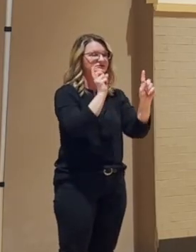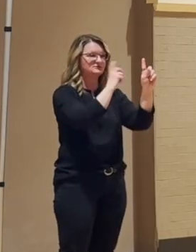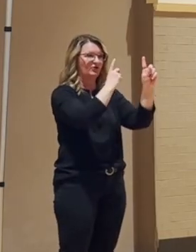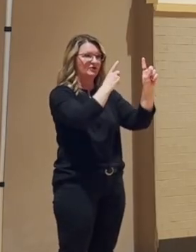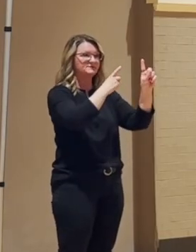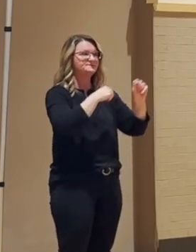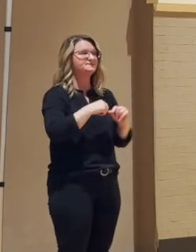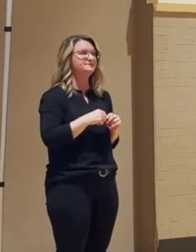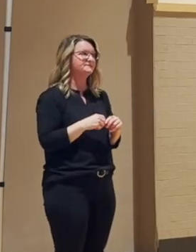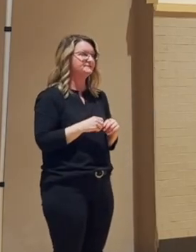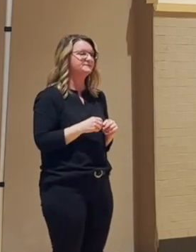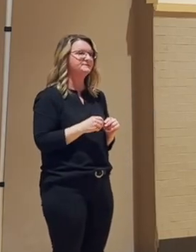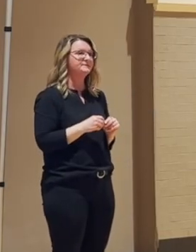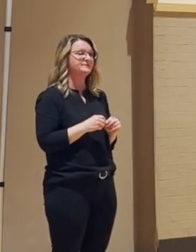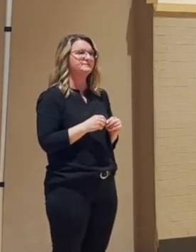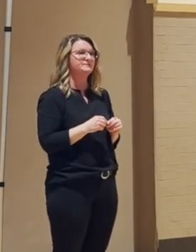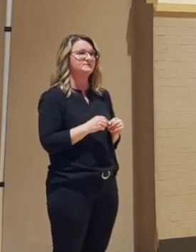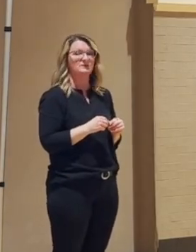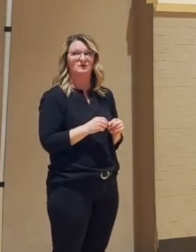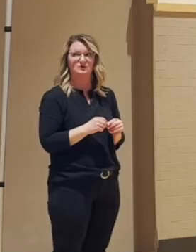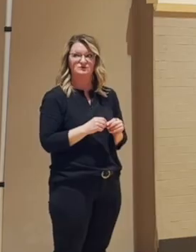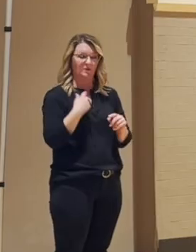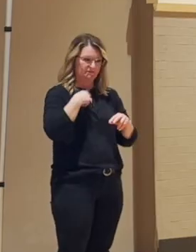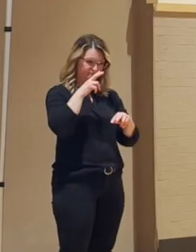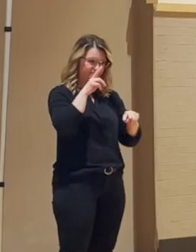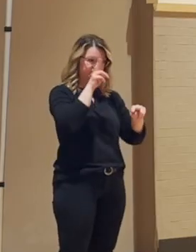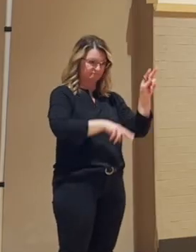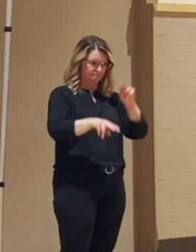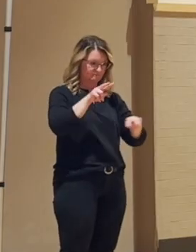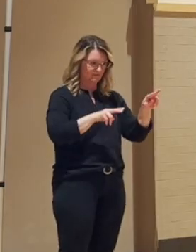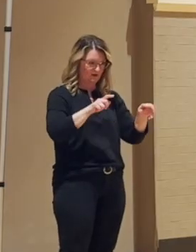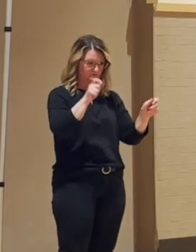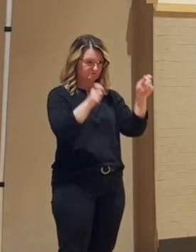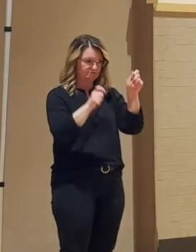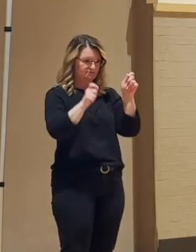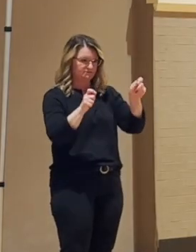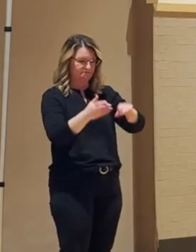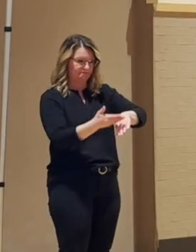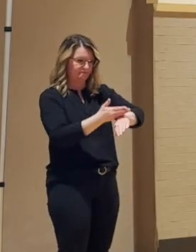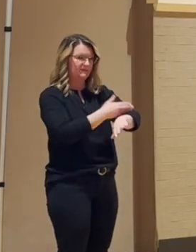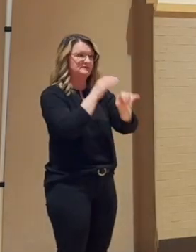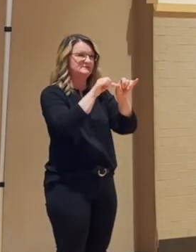So through our, taking a look and looking at recalibrating the system,